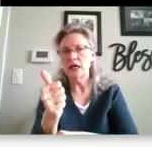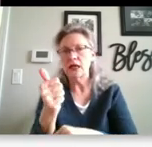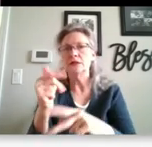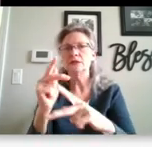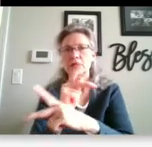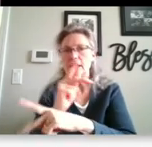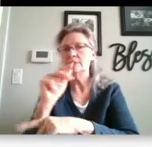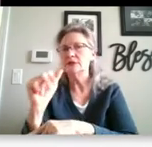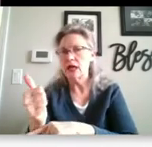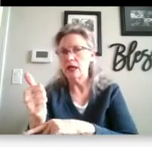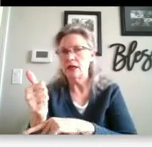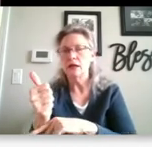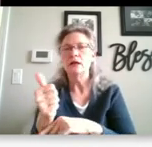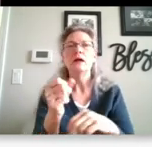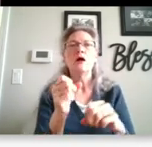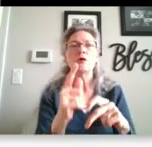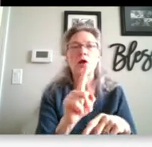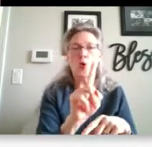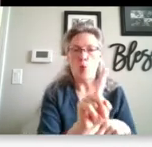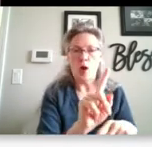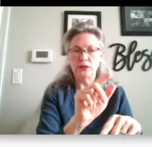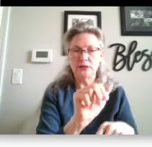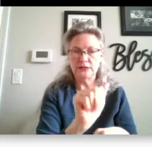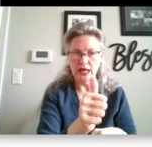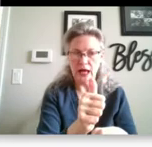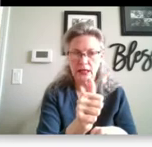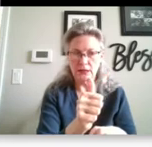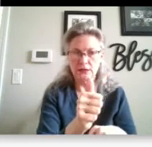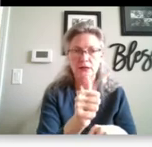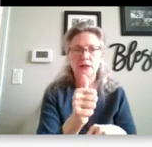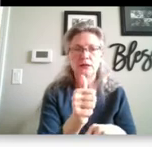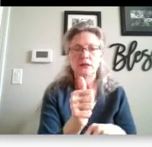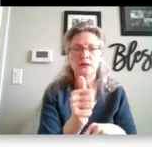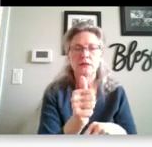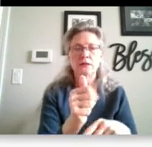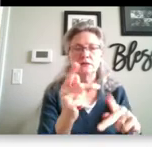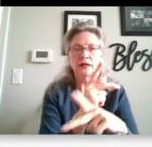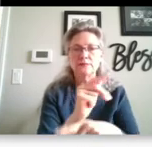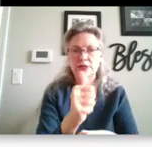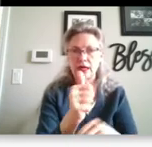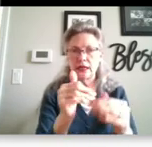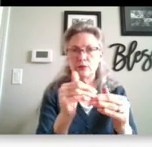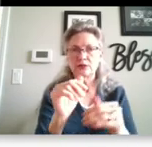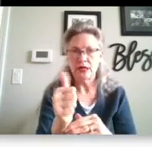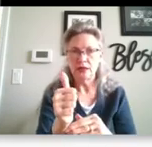you 10, and that's 110, right? So tens are 1 times greater than 10.